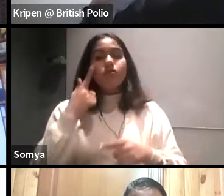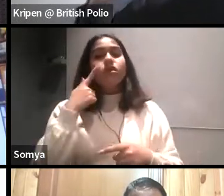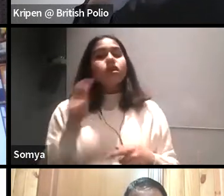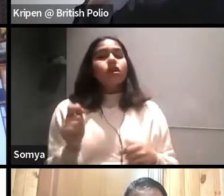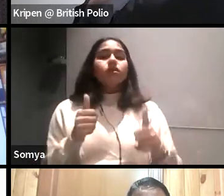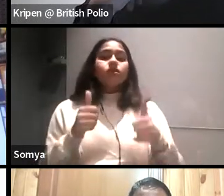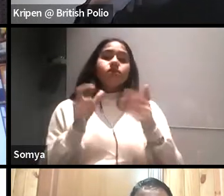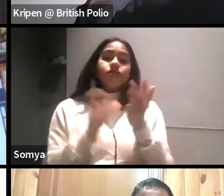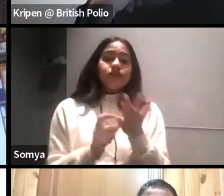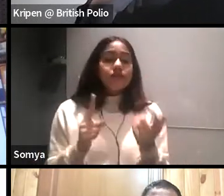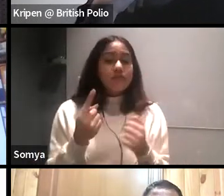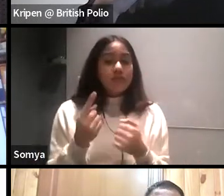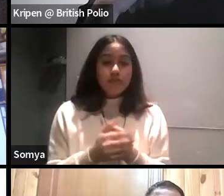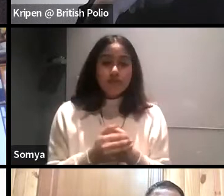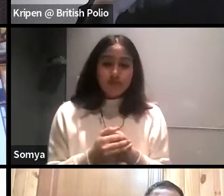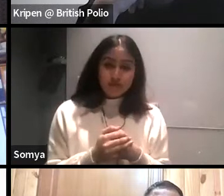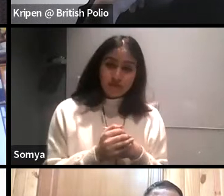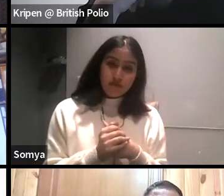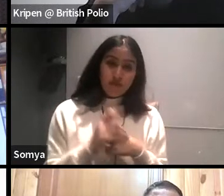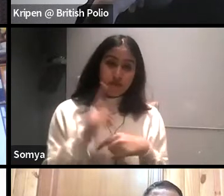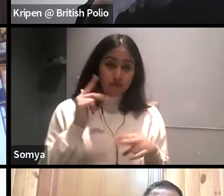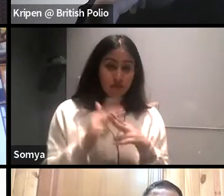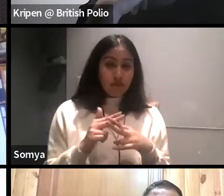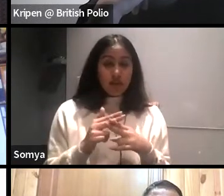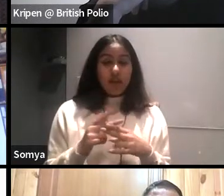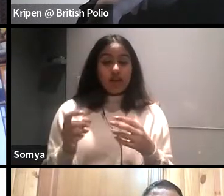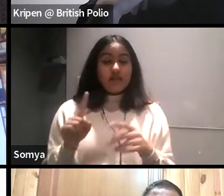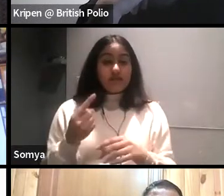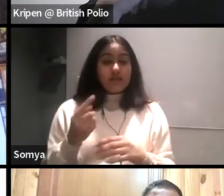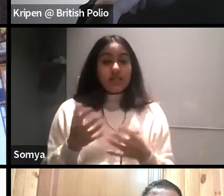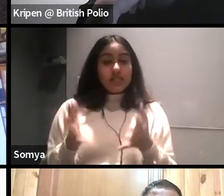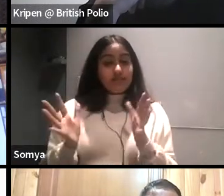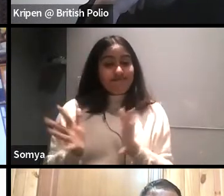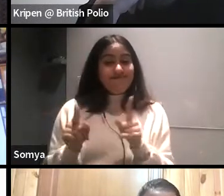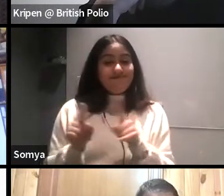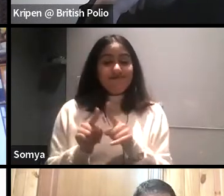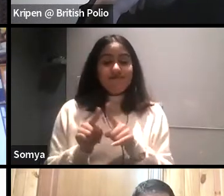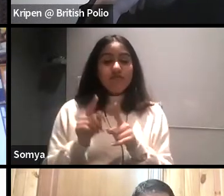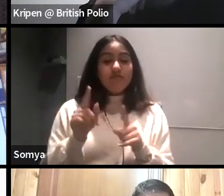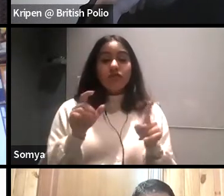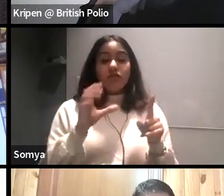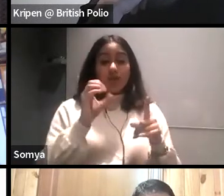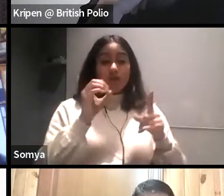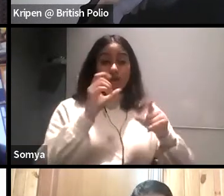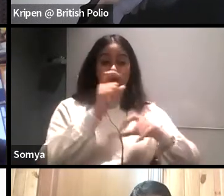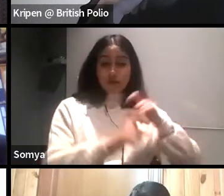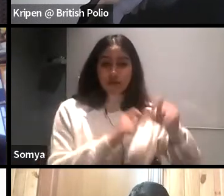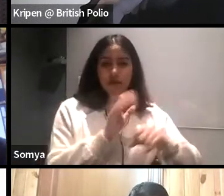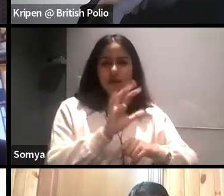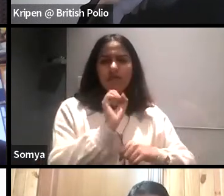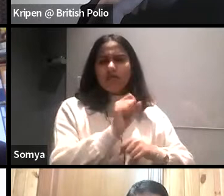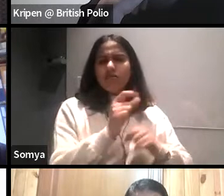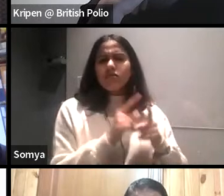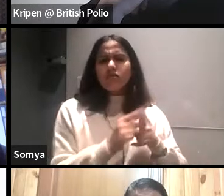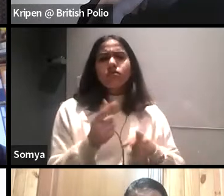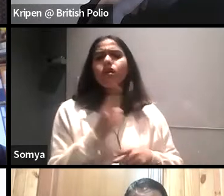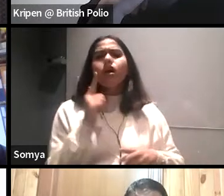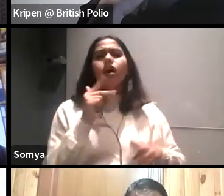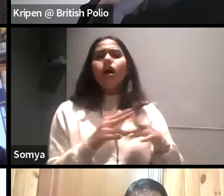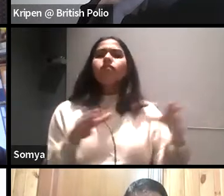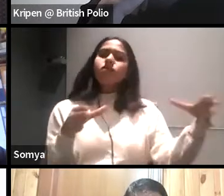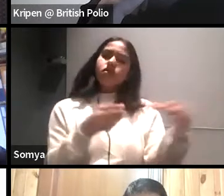a gendered lens and try to influence that. And with some of the corporates, what we do is that they have the gender